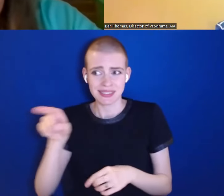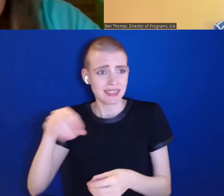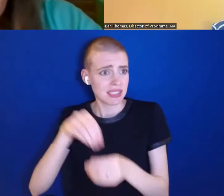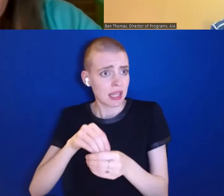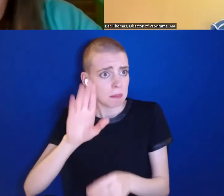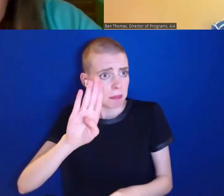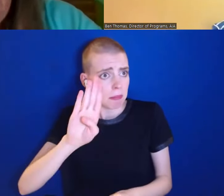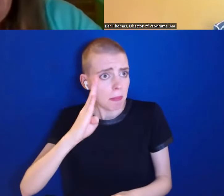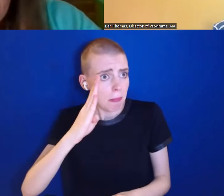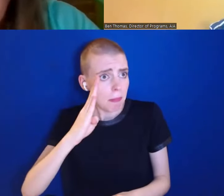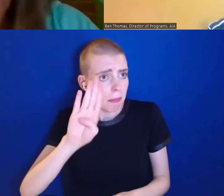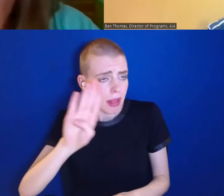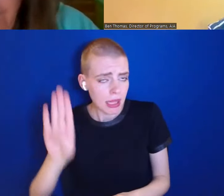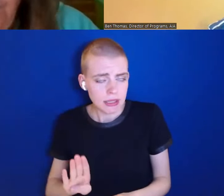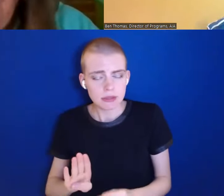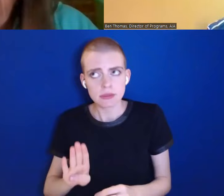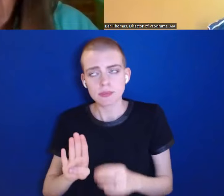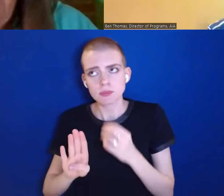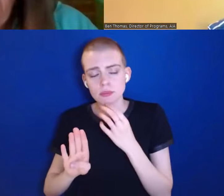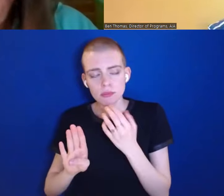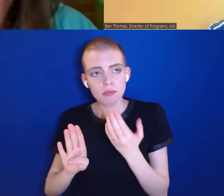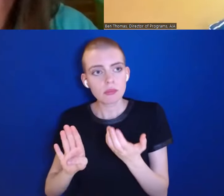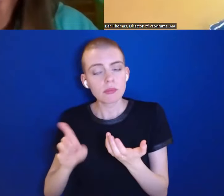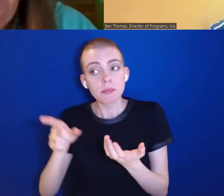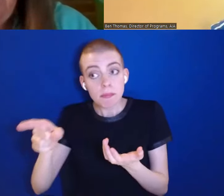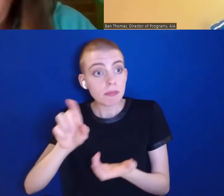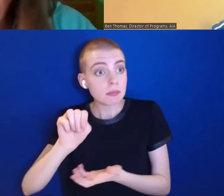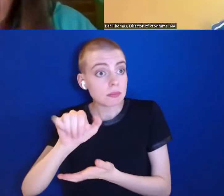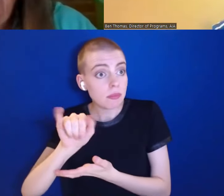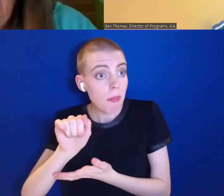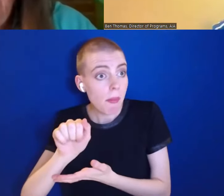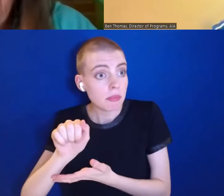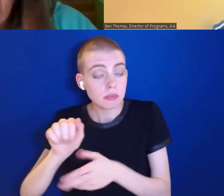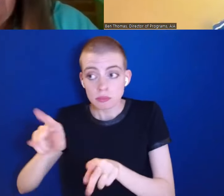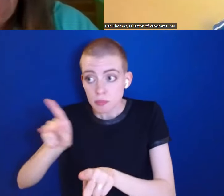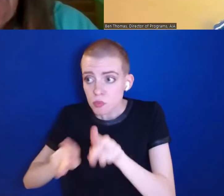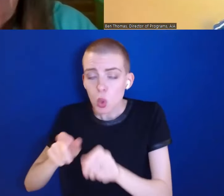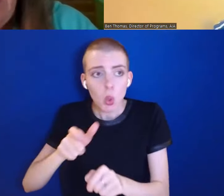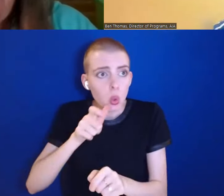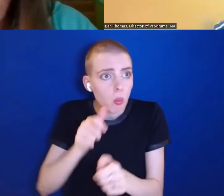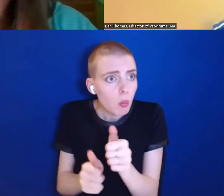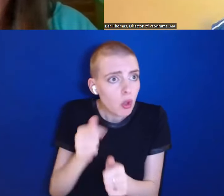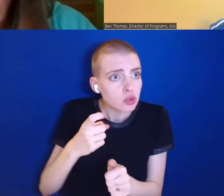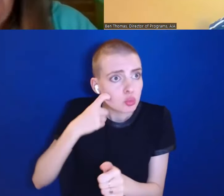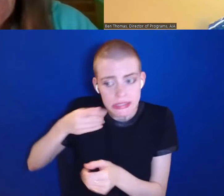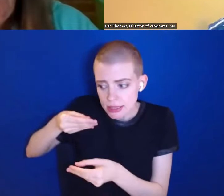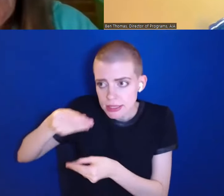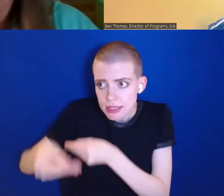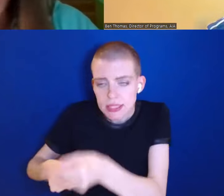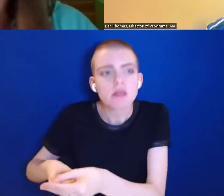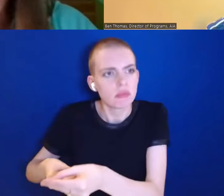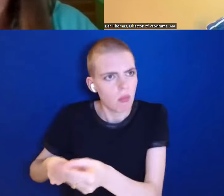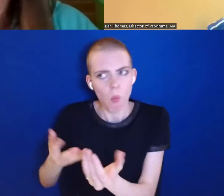have the Maya people in general, who are generally the closest descendants, to have access to